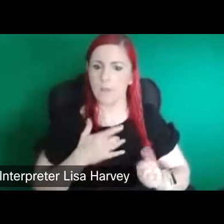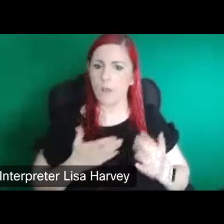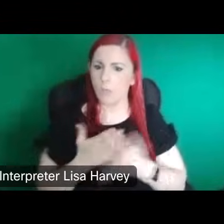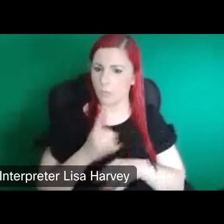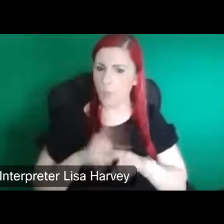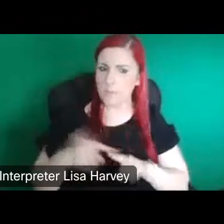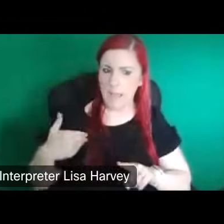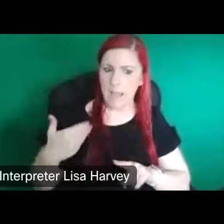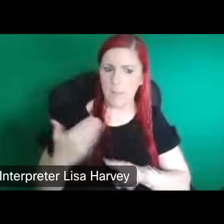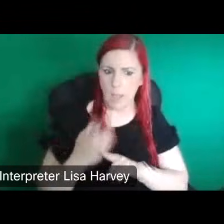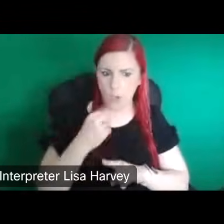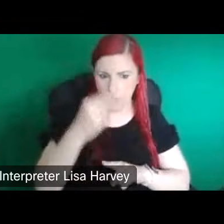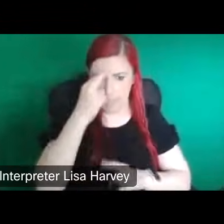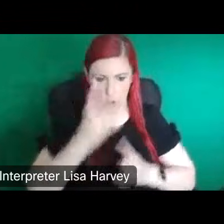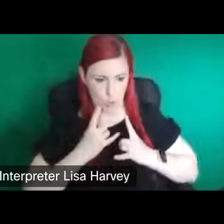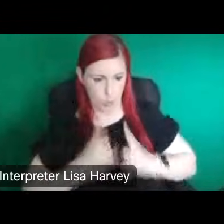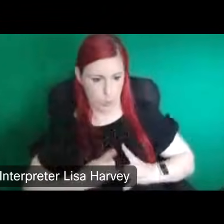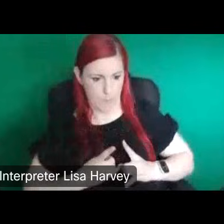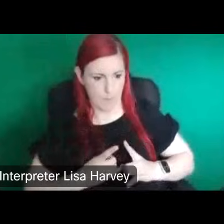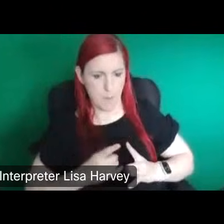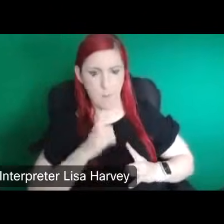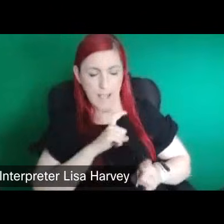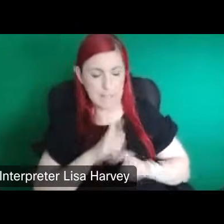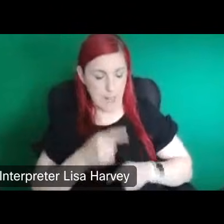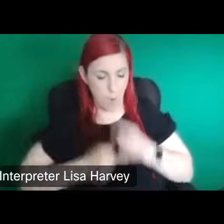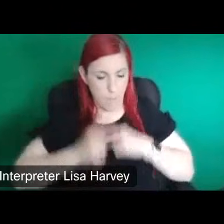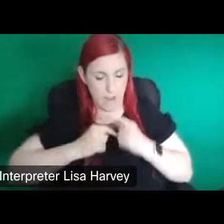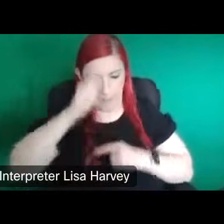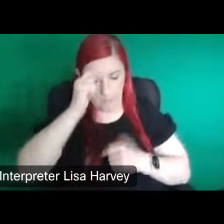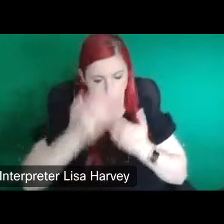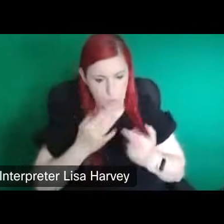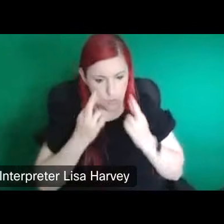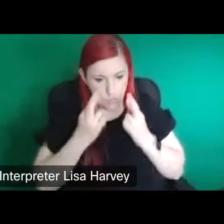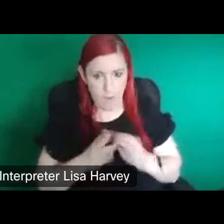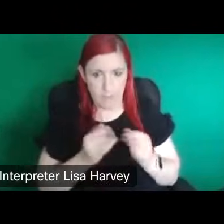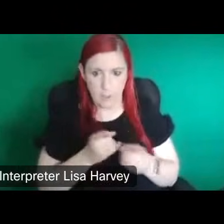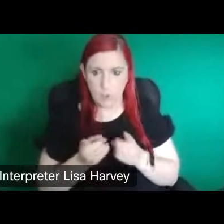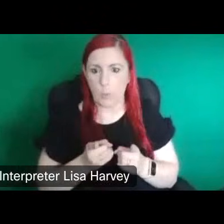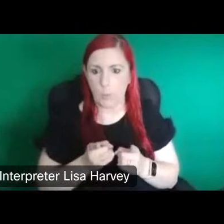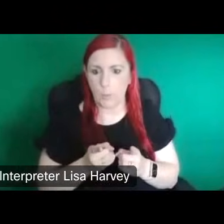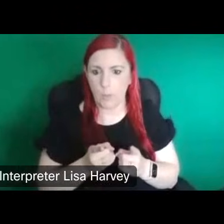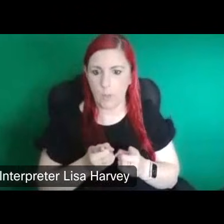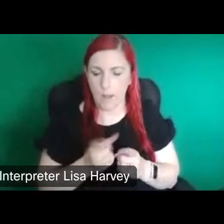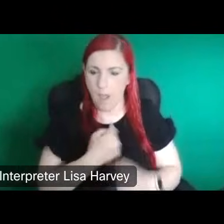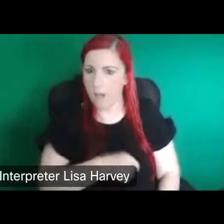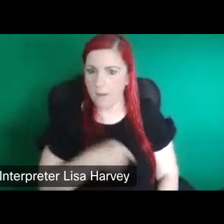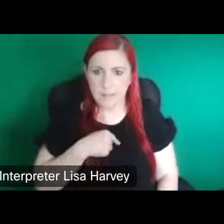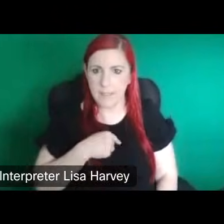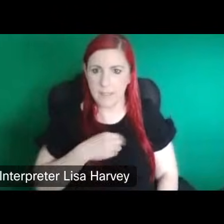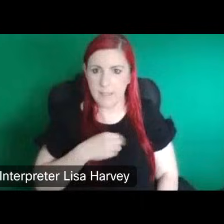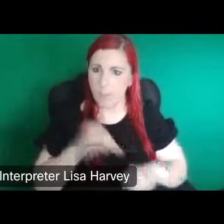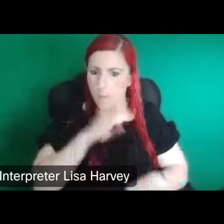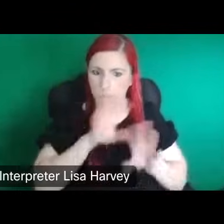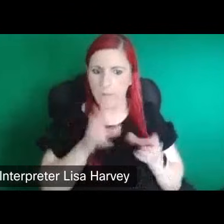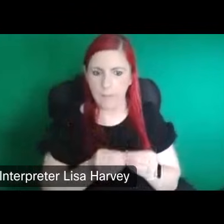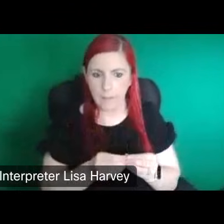human factors, but I still go back to what is the right thing to do, and honesty trumps every time. So all the supports to